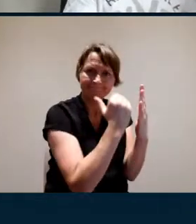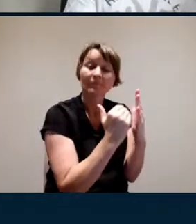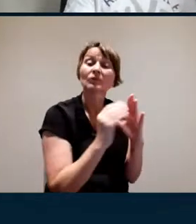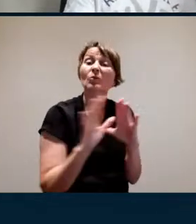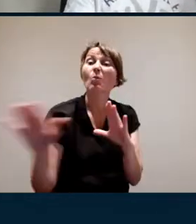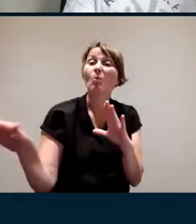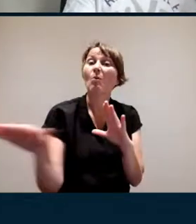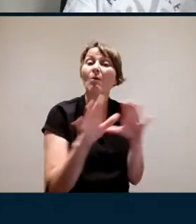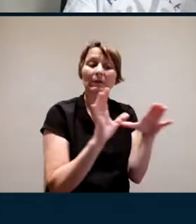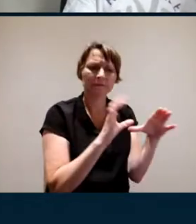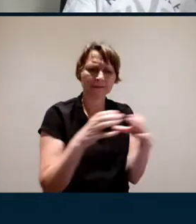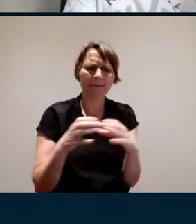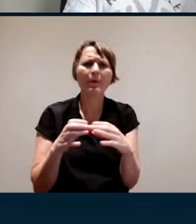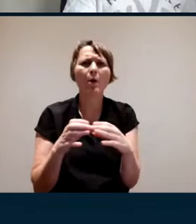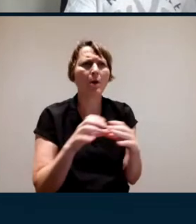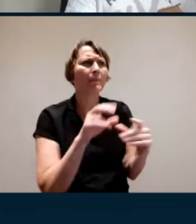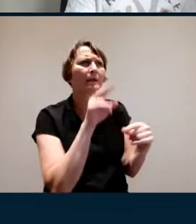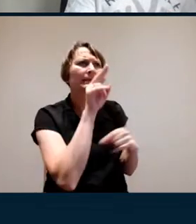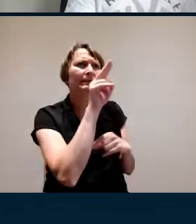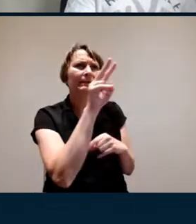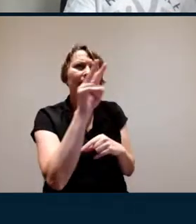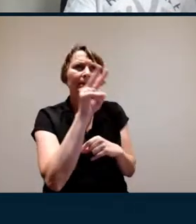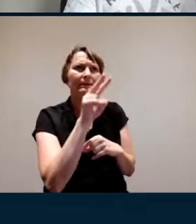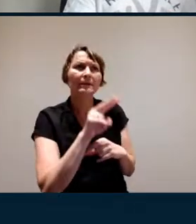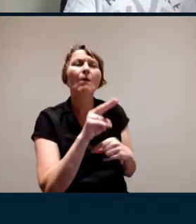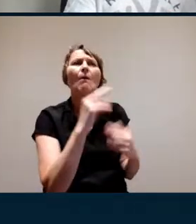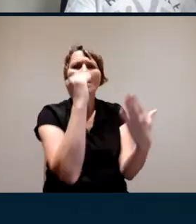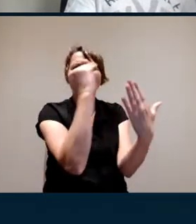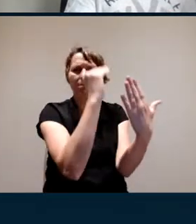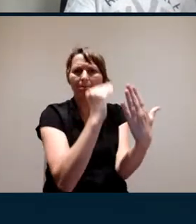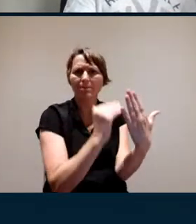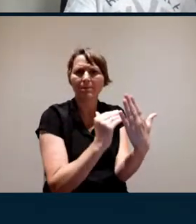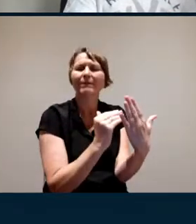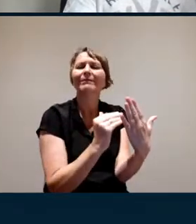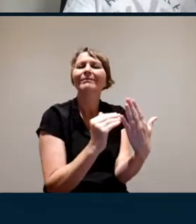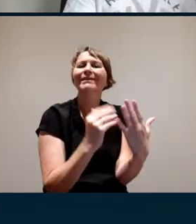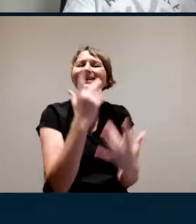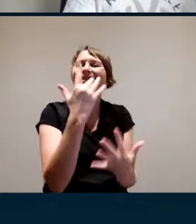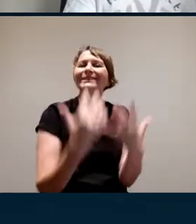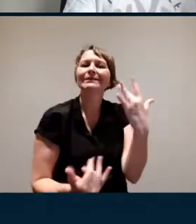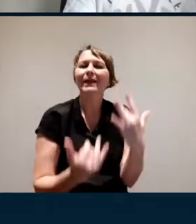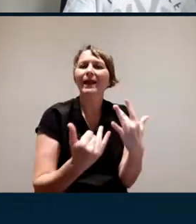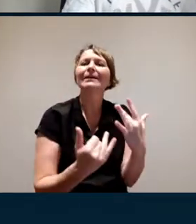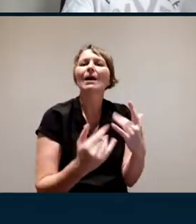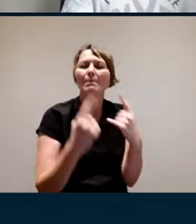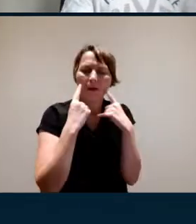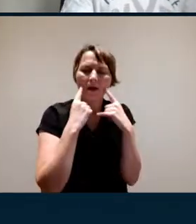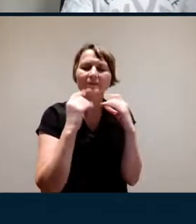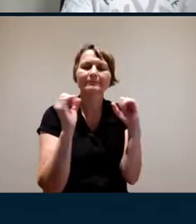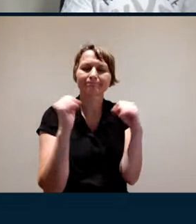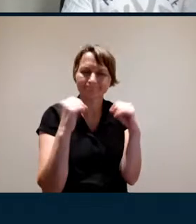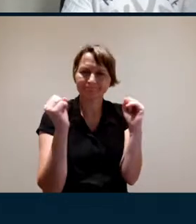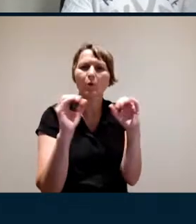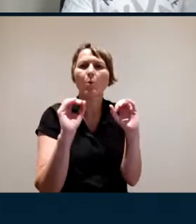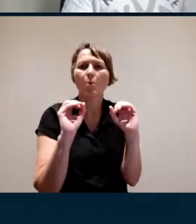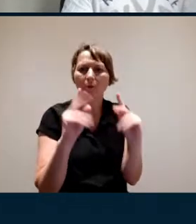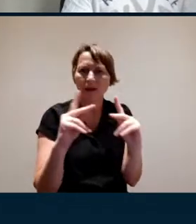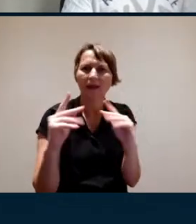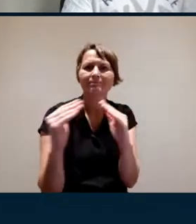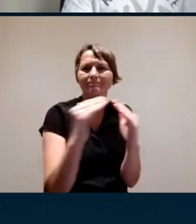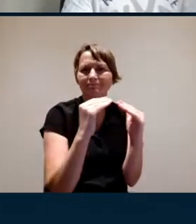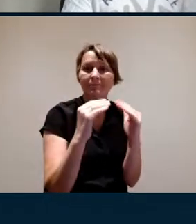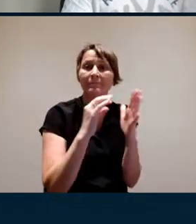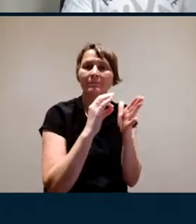of naming convention would be generated for the Azure resource which they have created. It can be a drop-down which says, okay, I